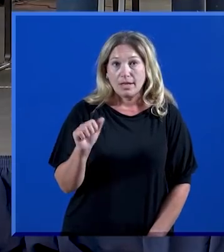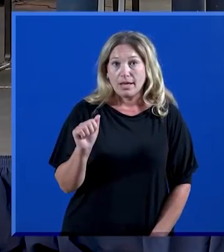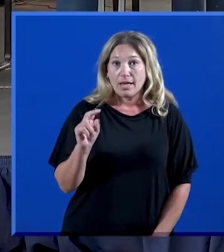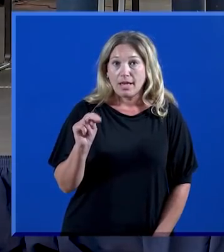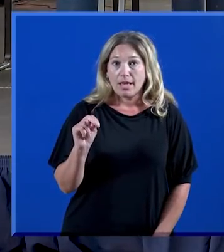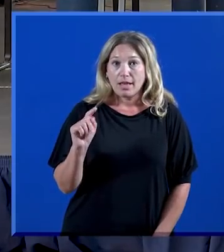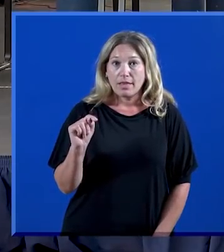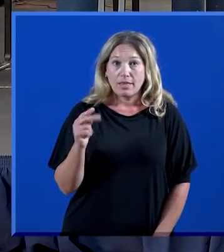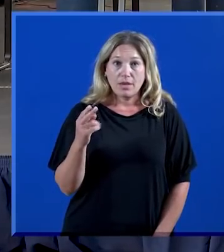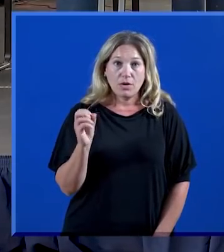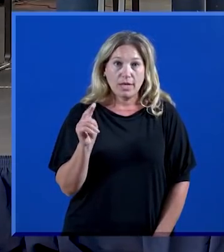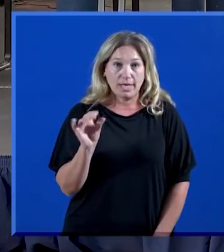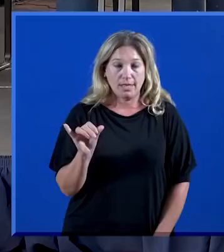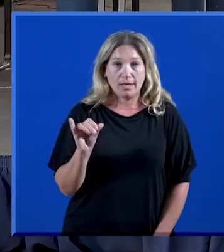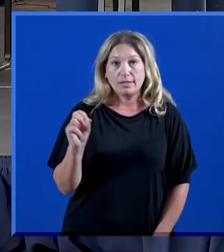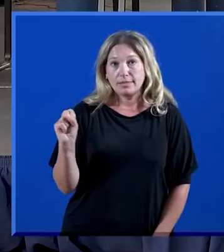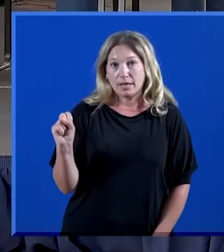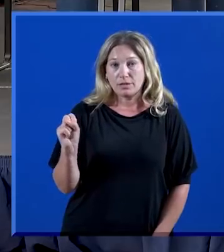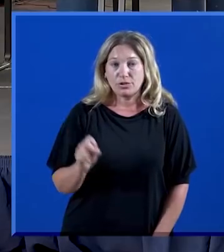Anthony Sanchez.